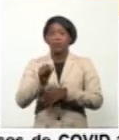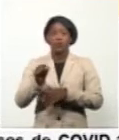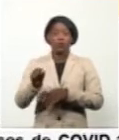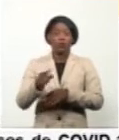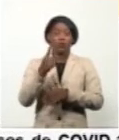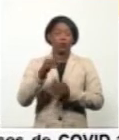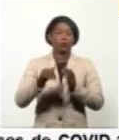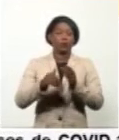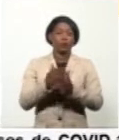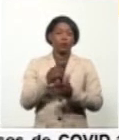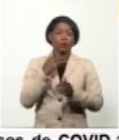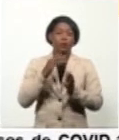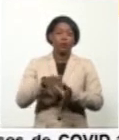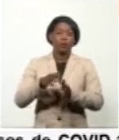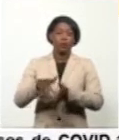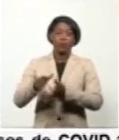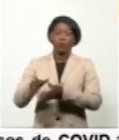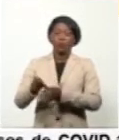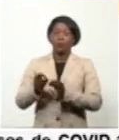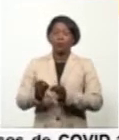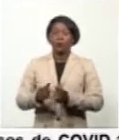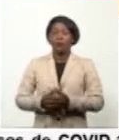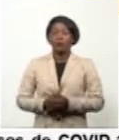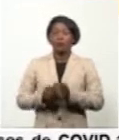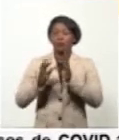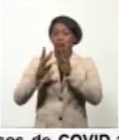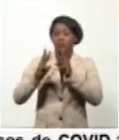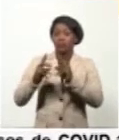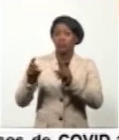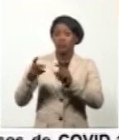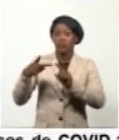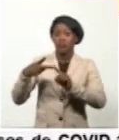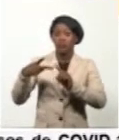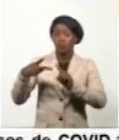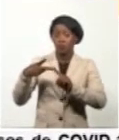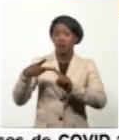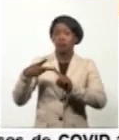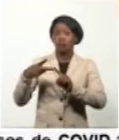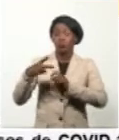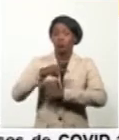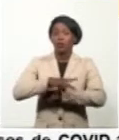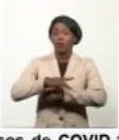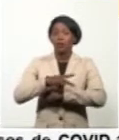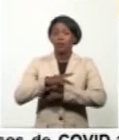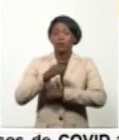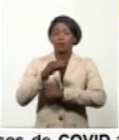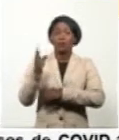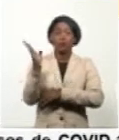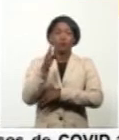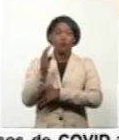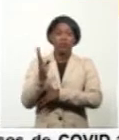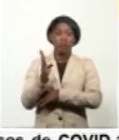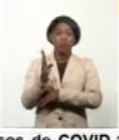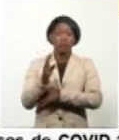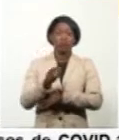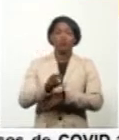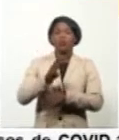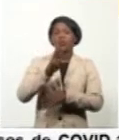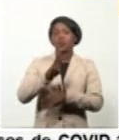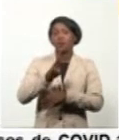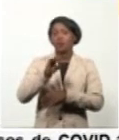633 people died. Next, in terms of numbers, Brazil follows with